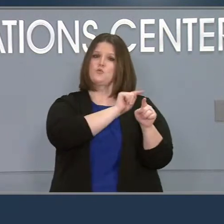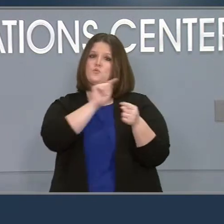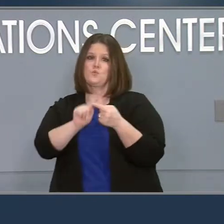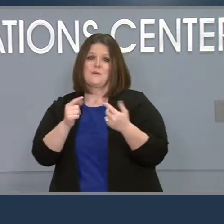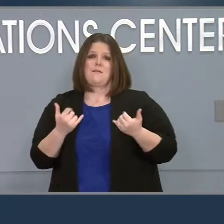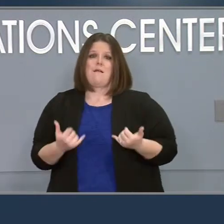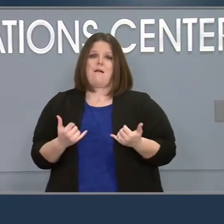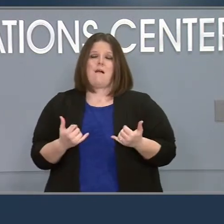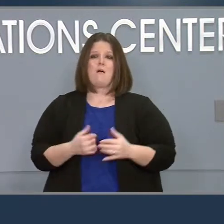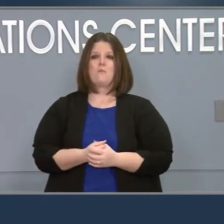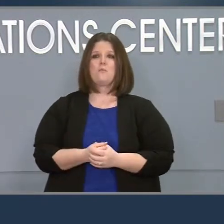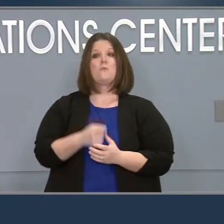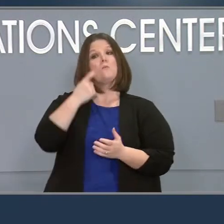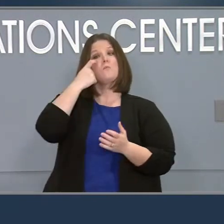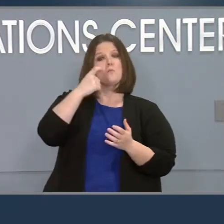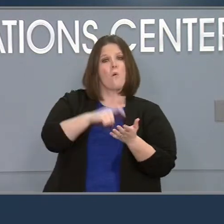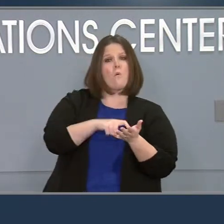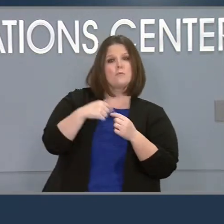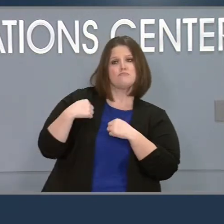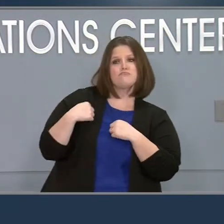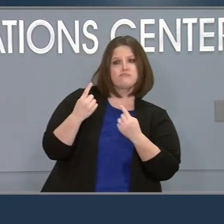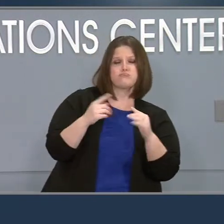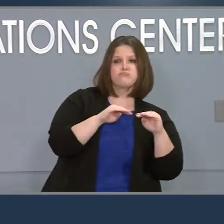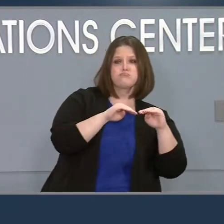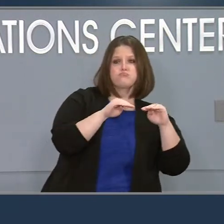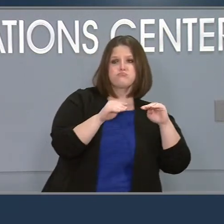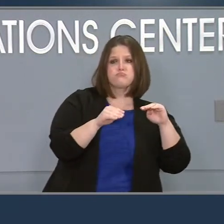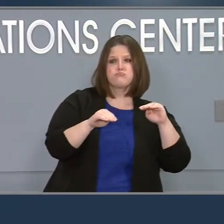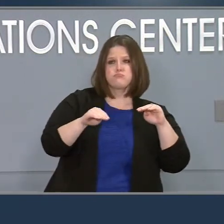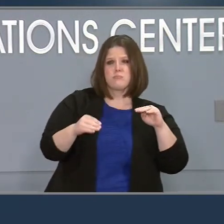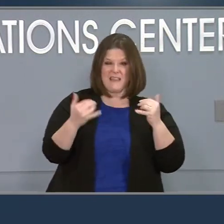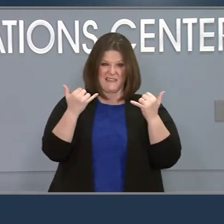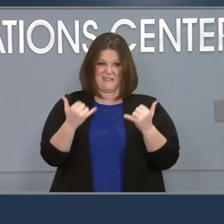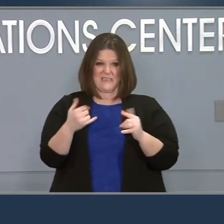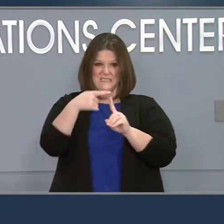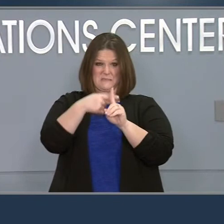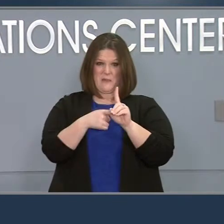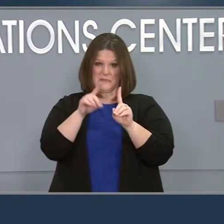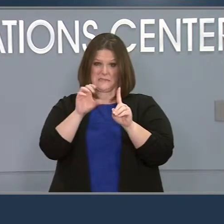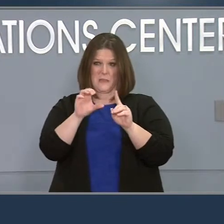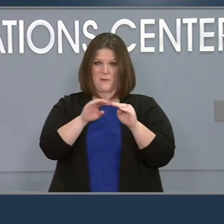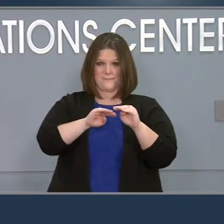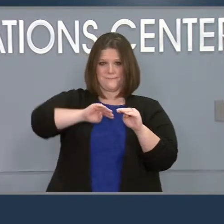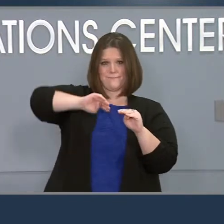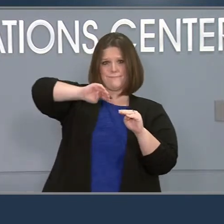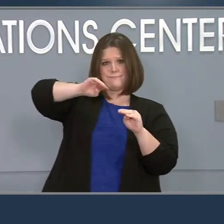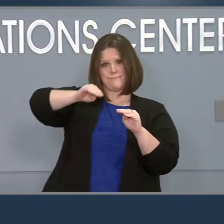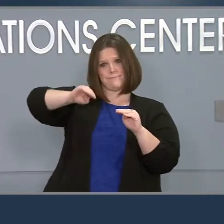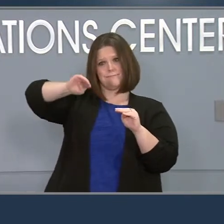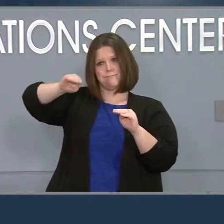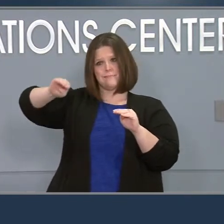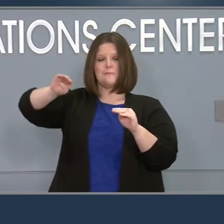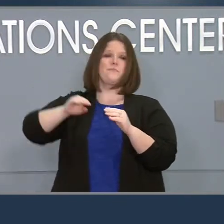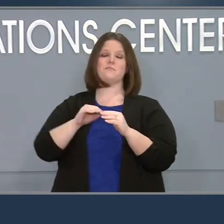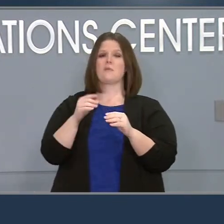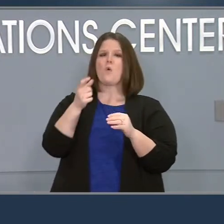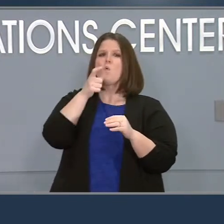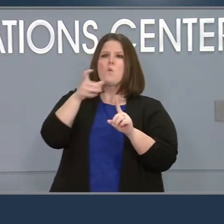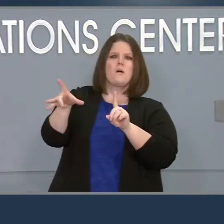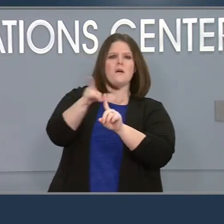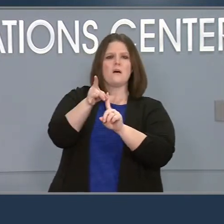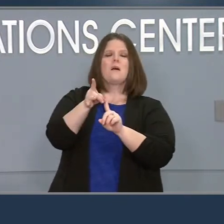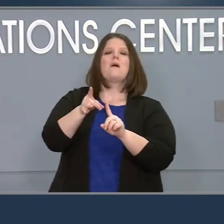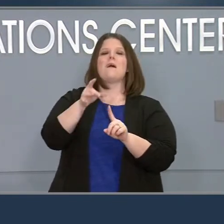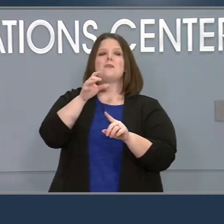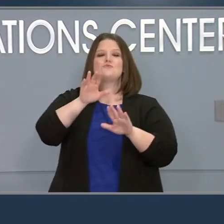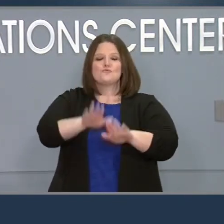were largely level but have been increasing this month. Our highest rates are in children and young adults, which